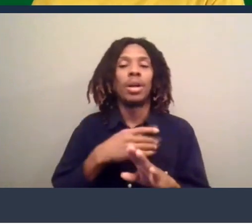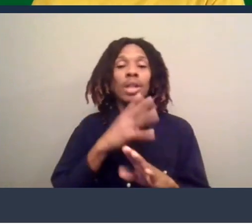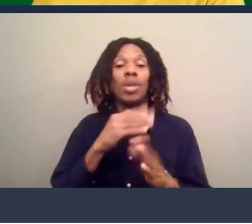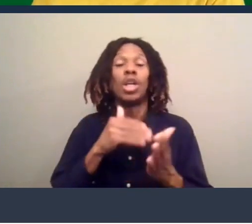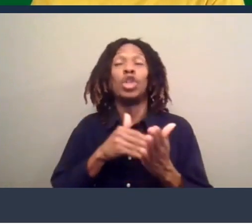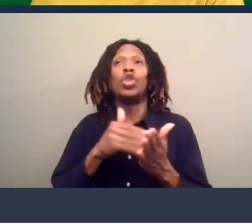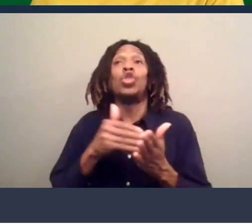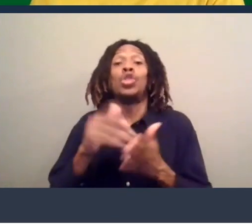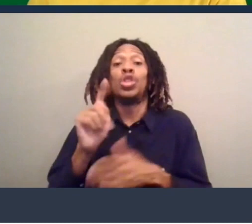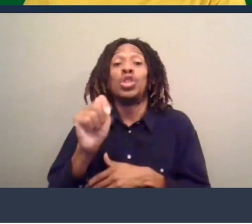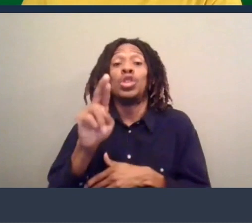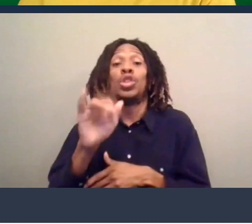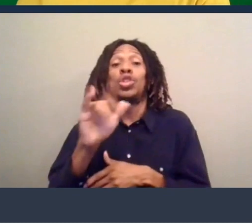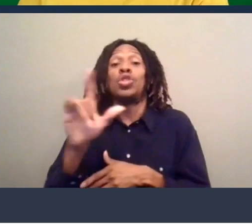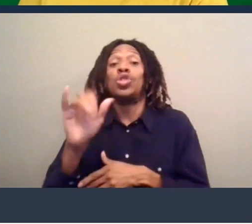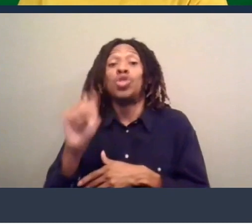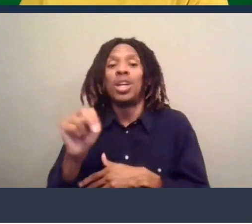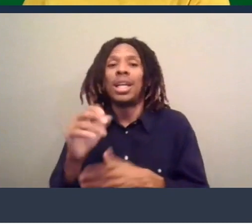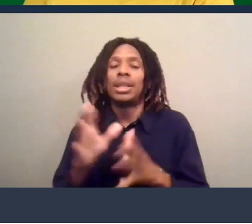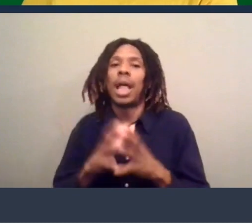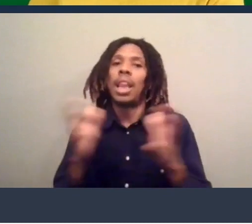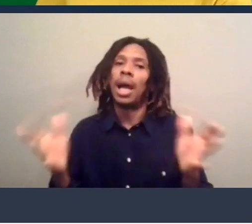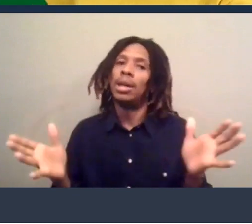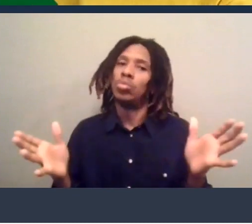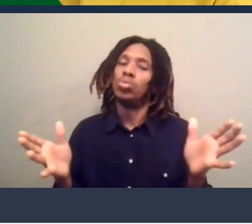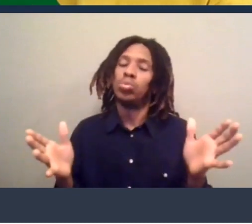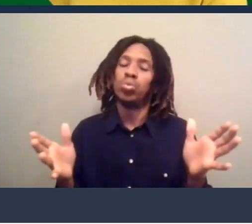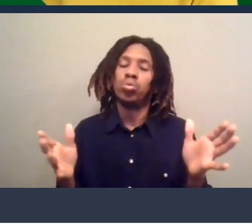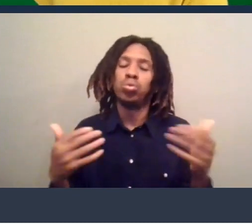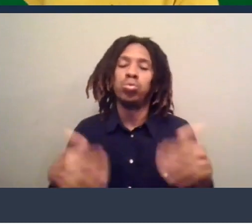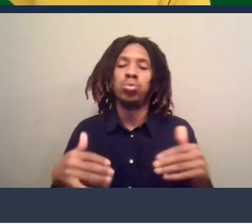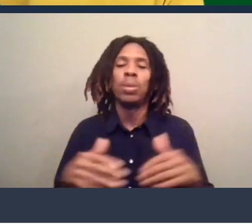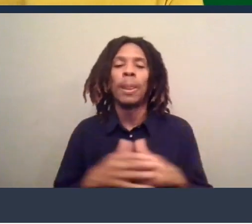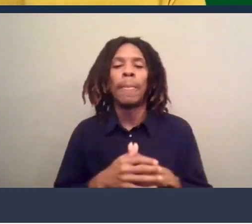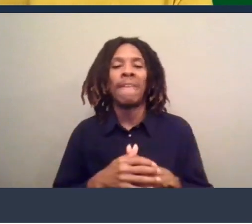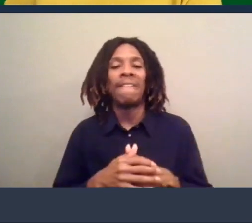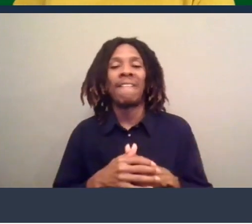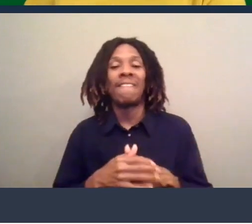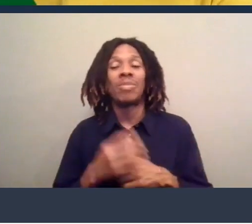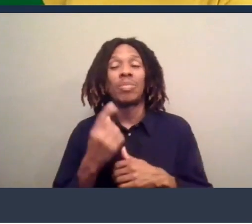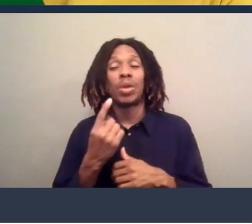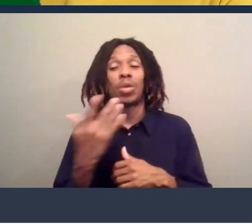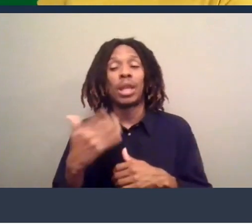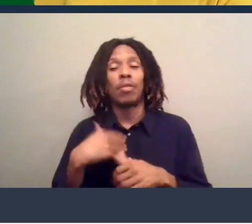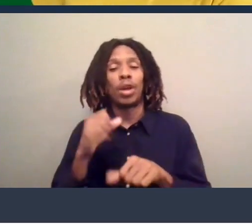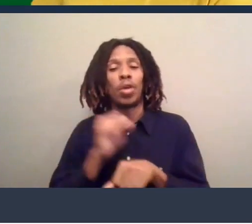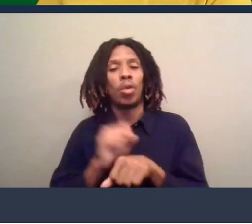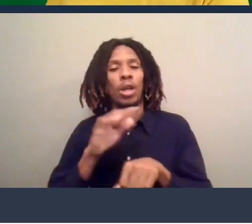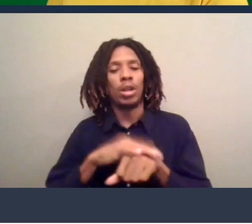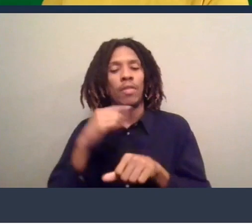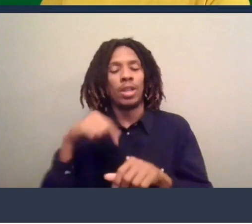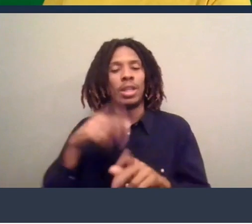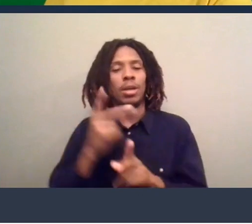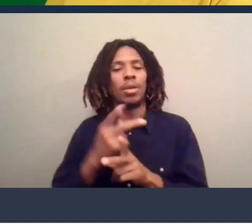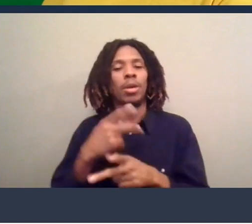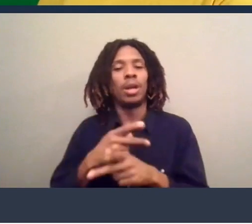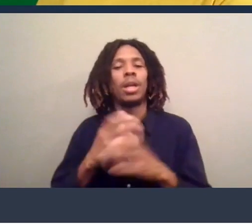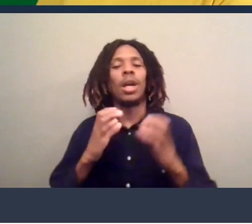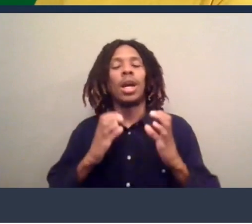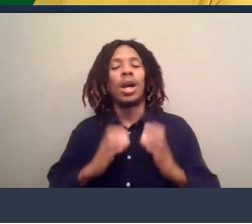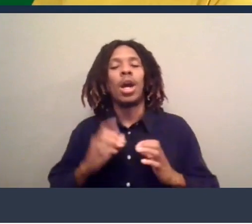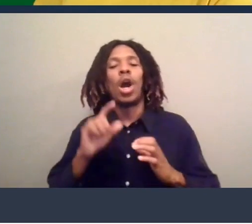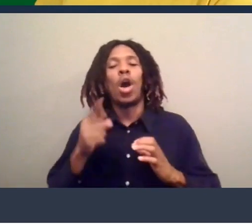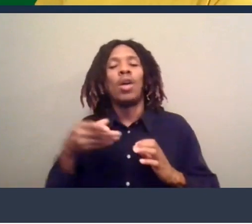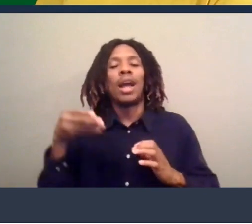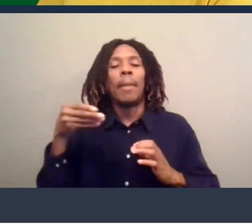so that's a lot. So right. What the thing that we have worked on for this product is customers will only pay